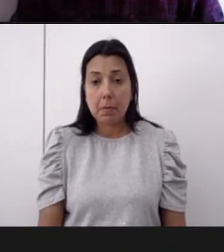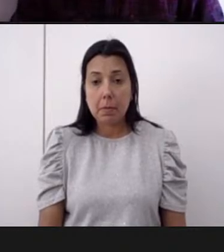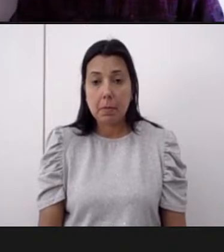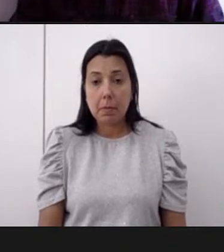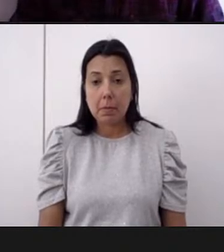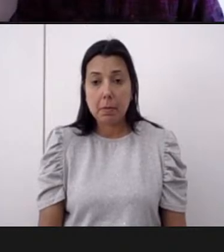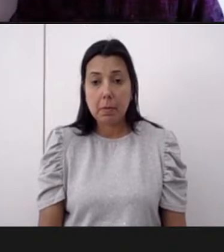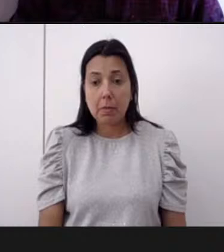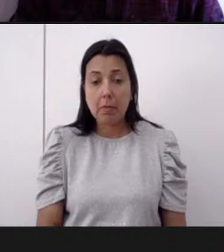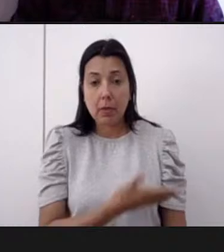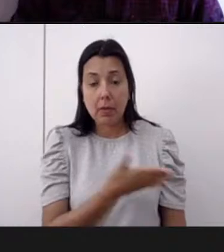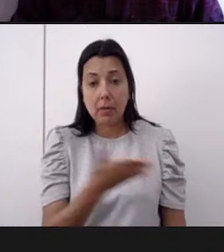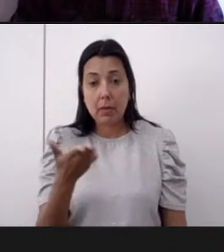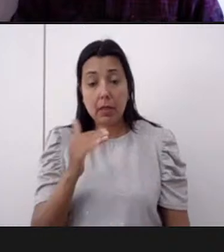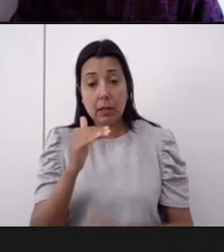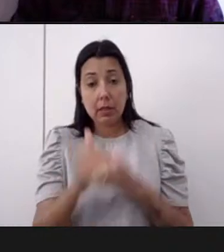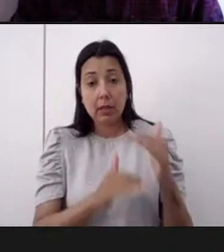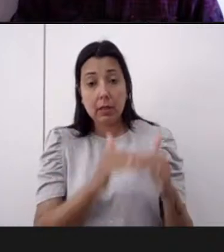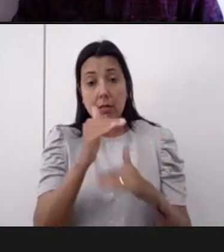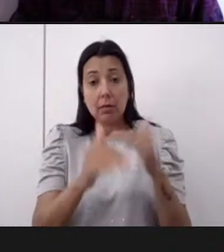main